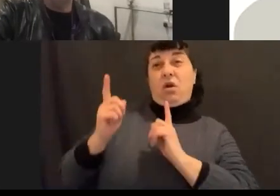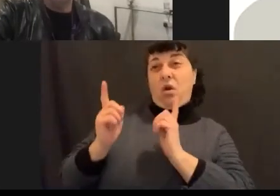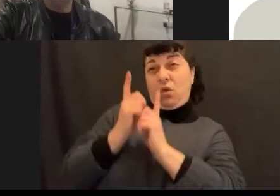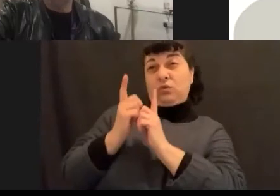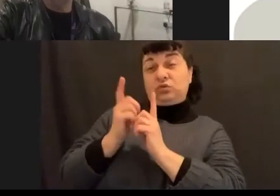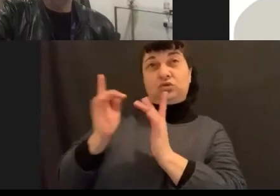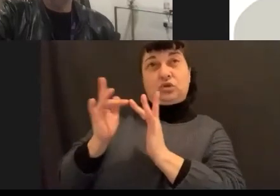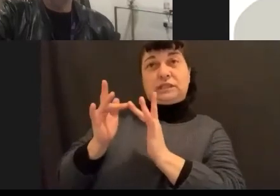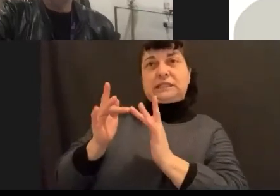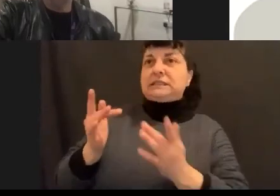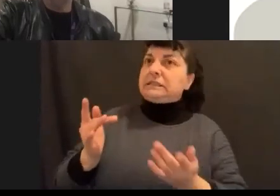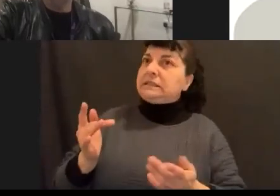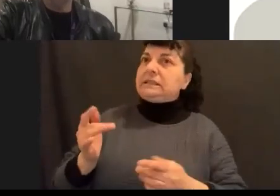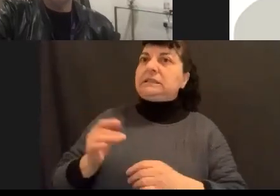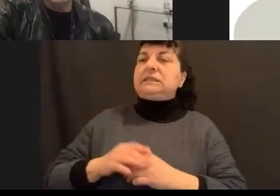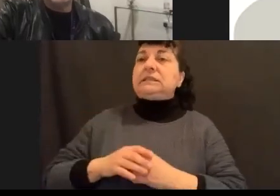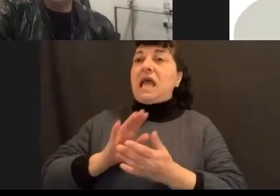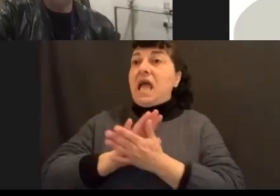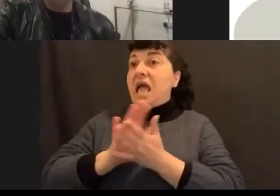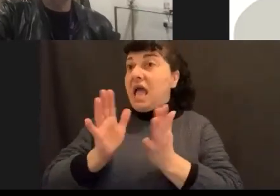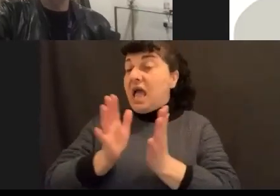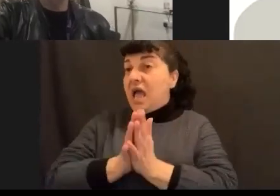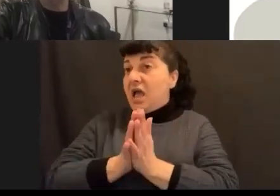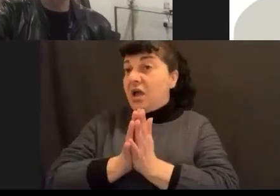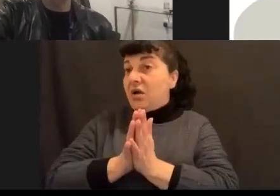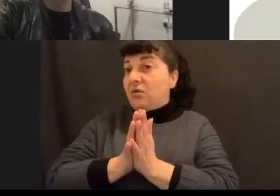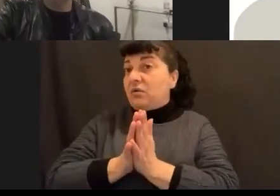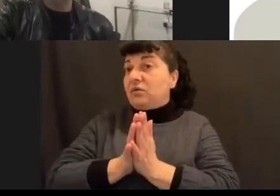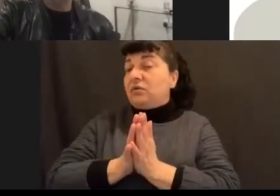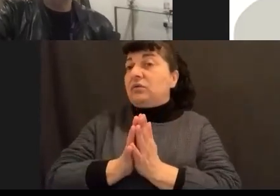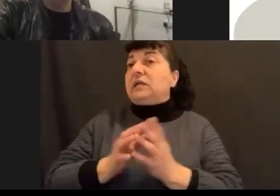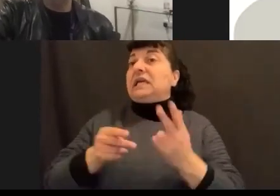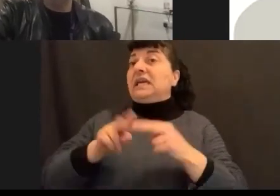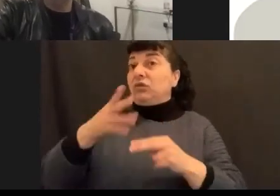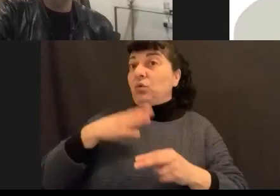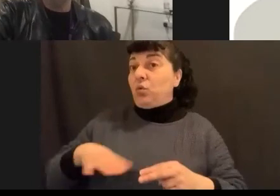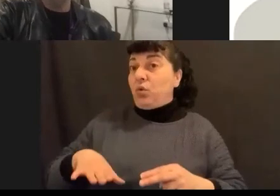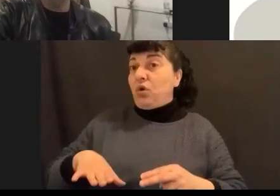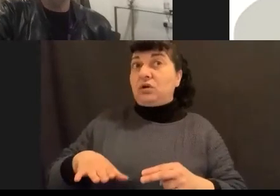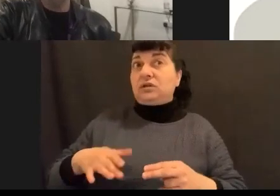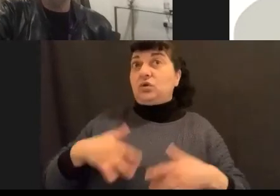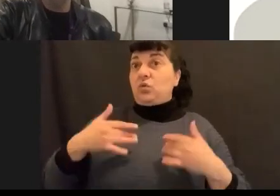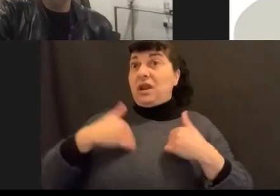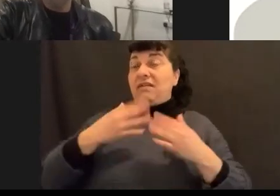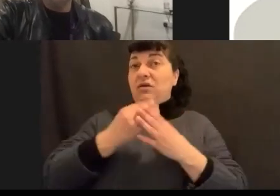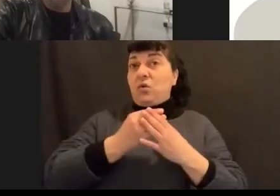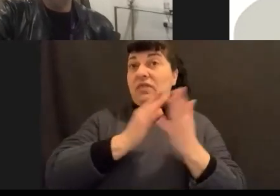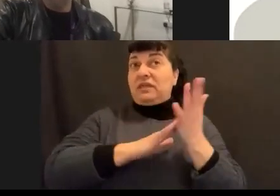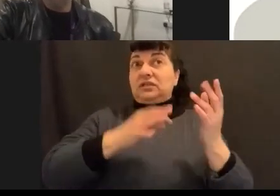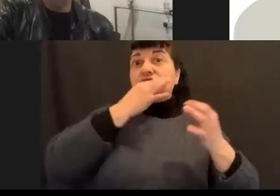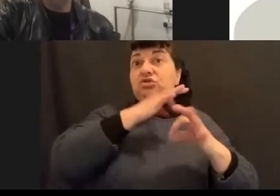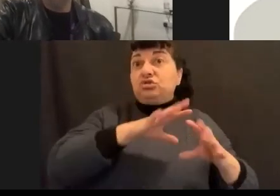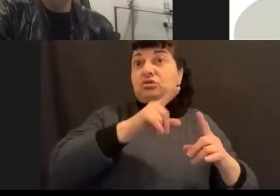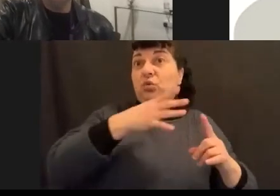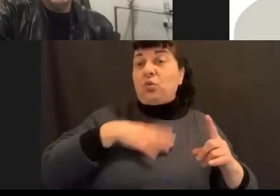Well, there are ways out, including, for example, moving to a caravan, a separate roof with separate facilities on